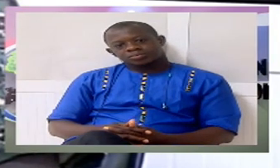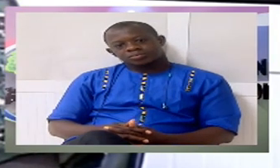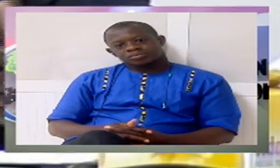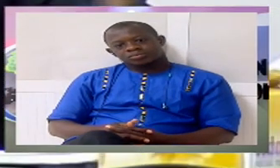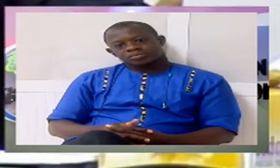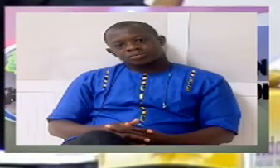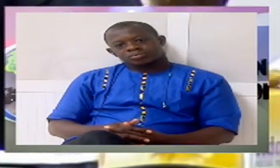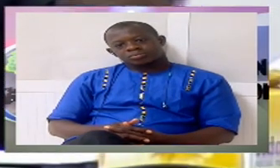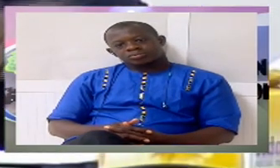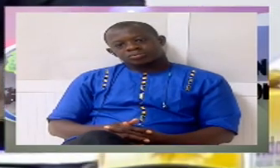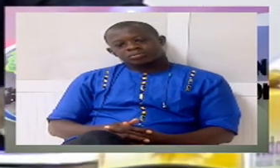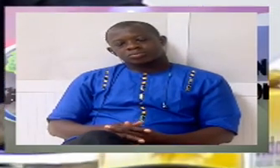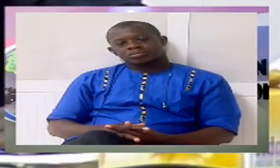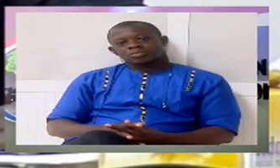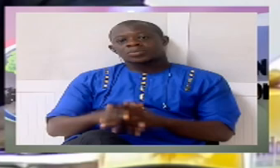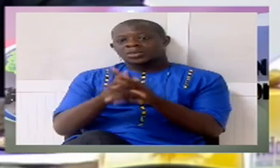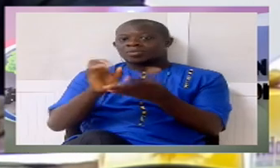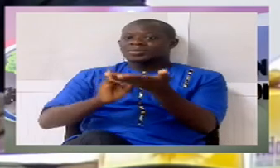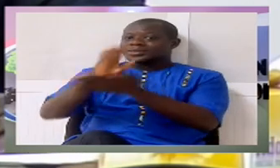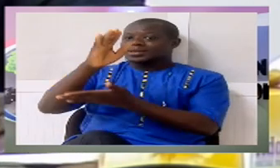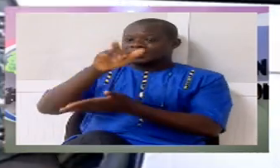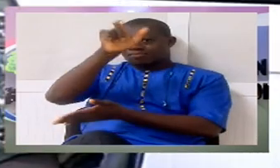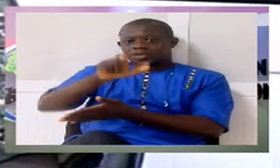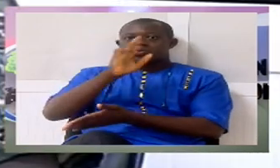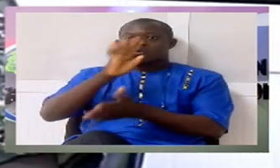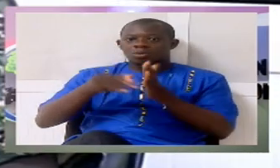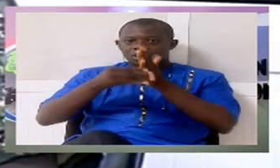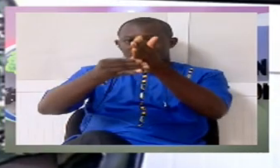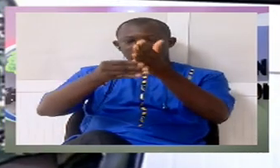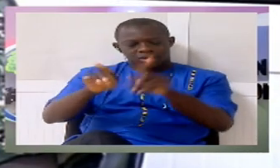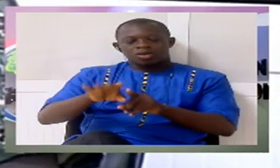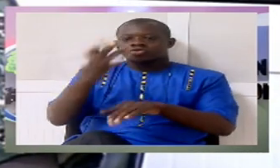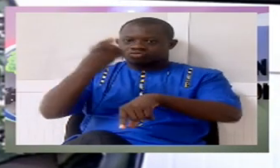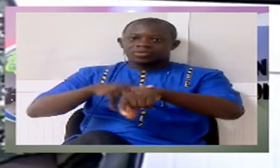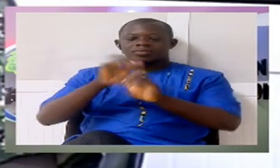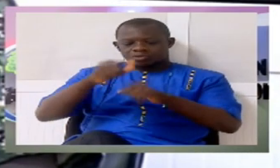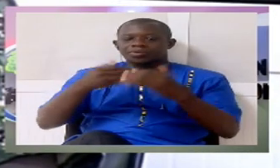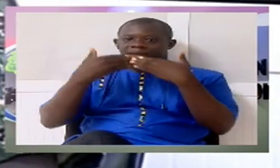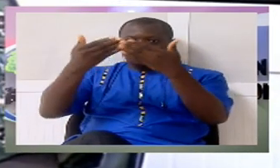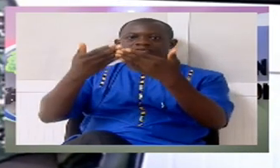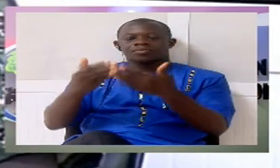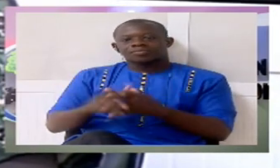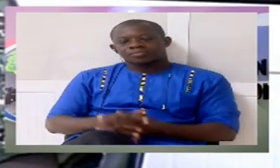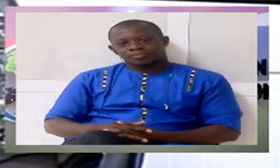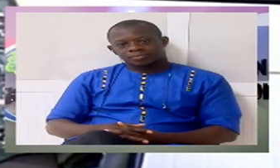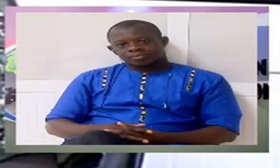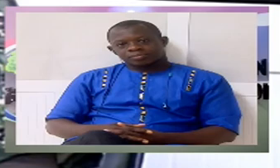That is a typical order a convoy commander would give. Convoy commander